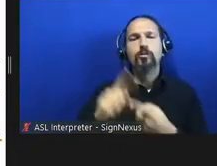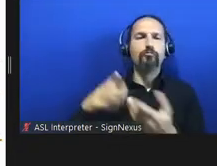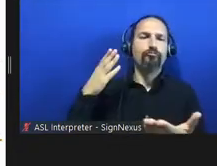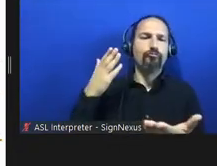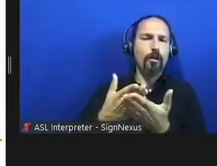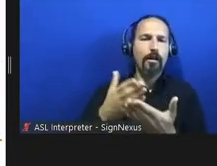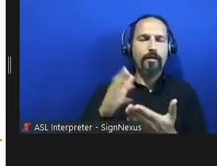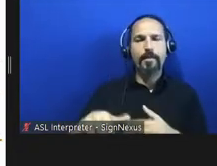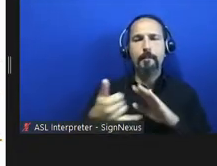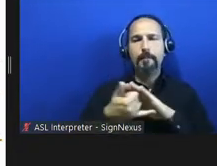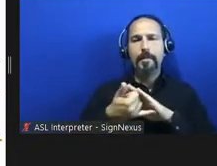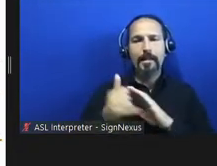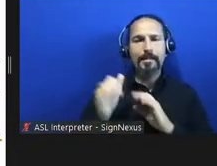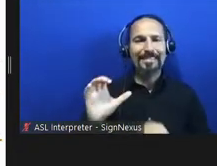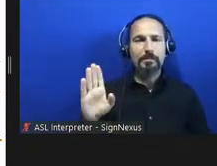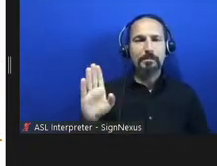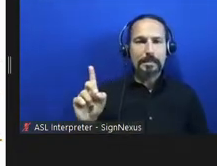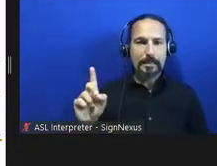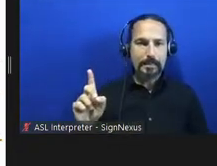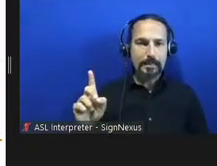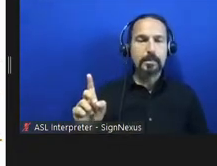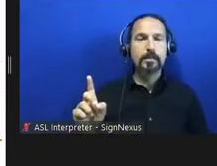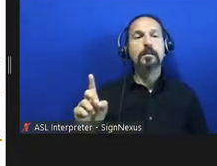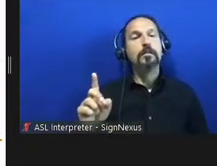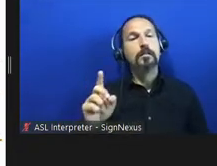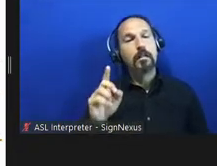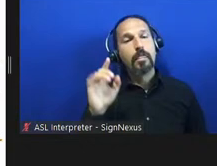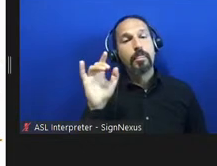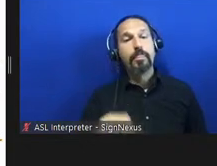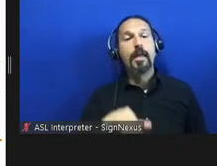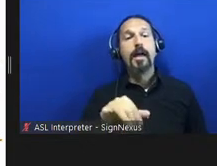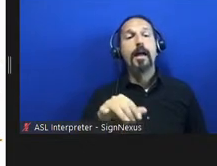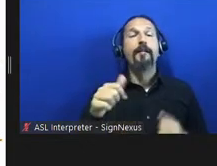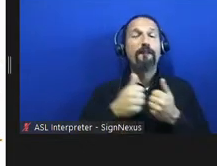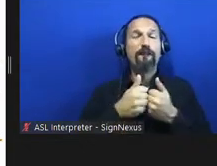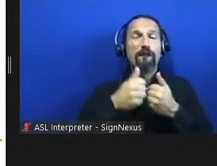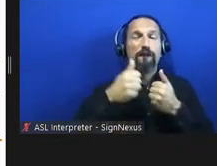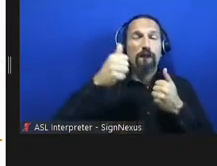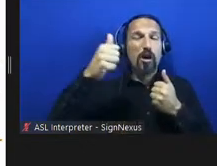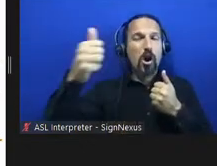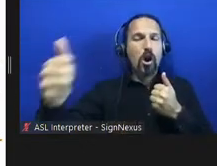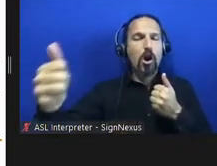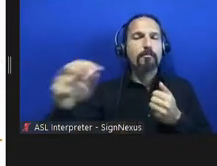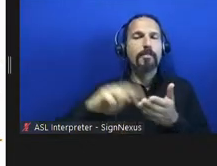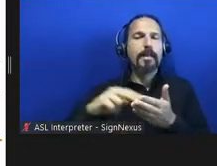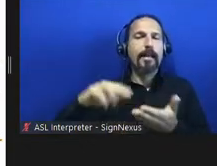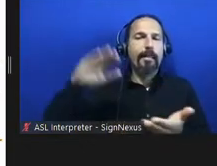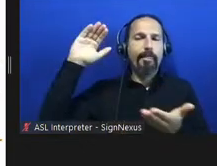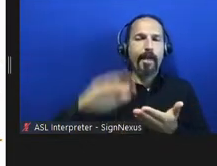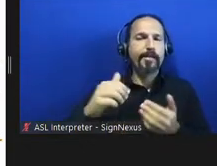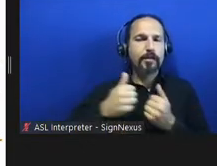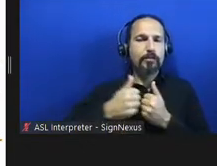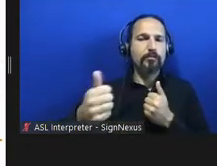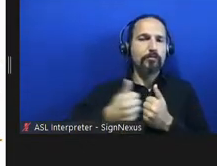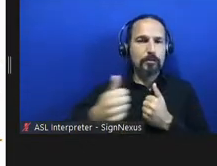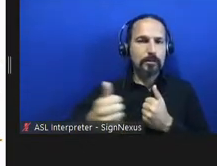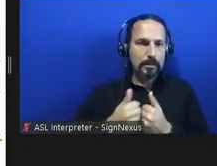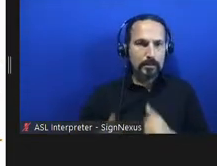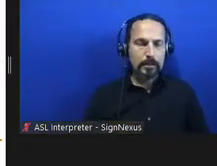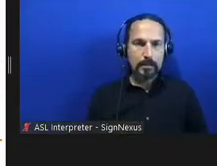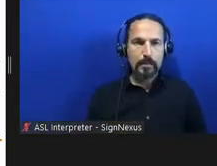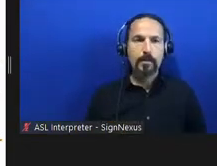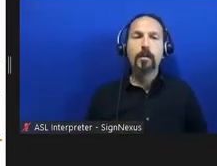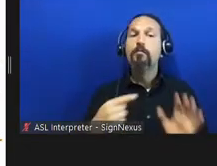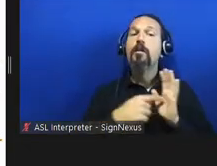Manhattan Central business district not surprisingly counties that are further away tend to have fewer commuters to the Manhattan Central business district